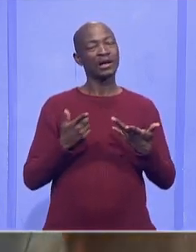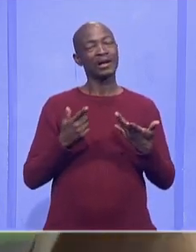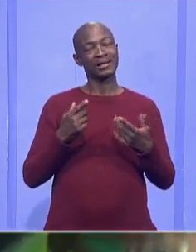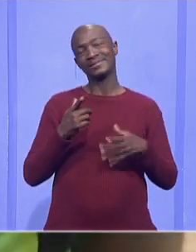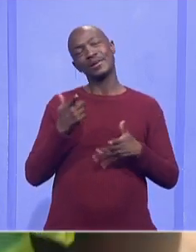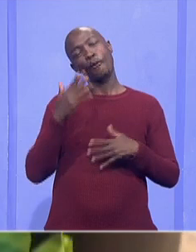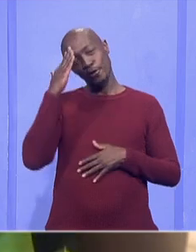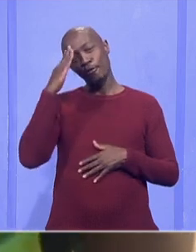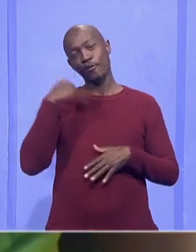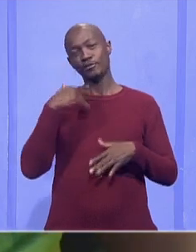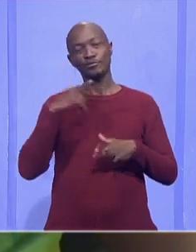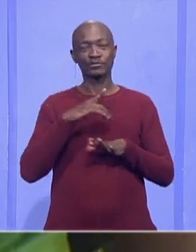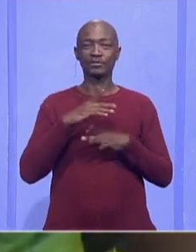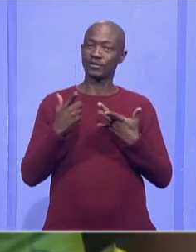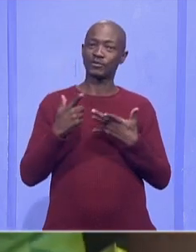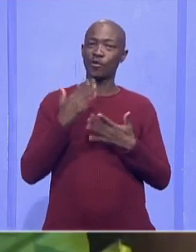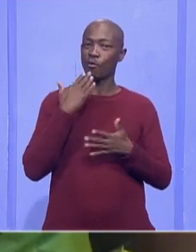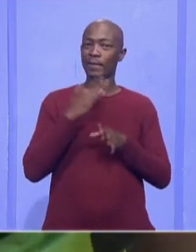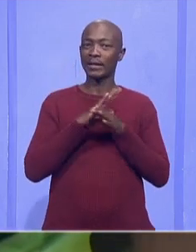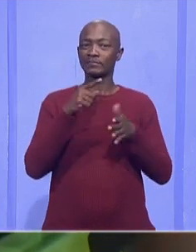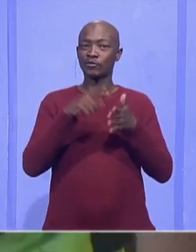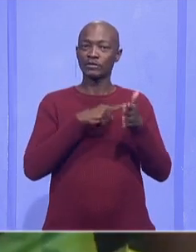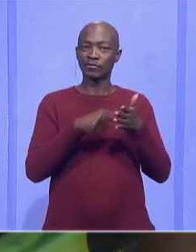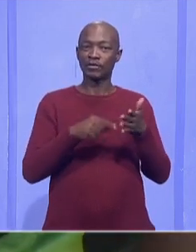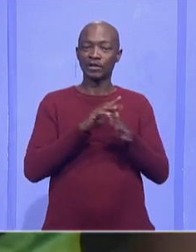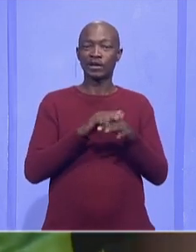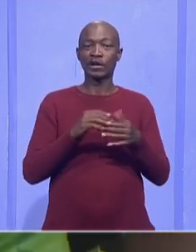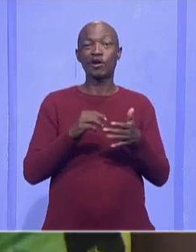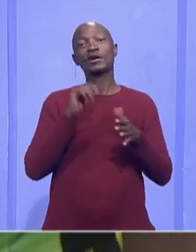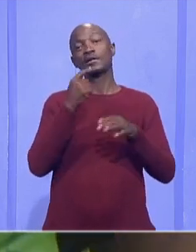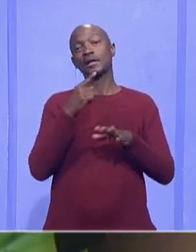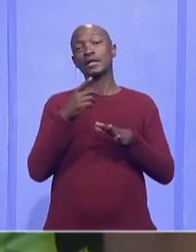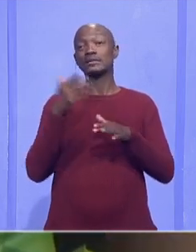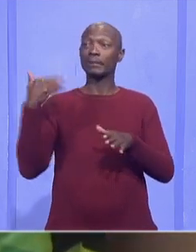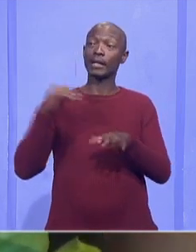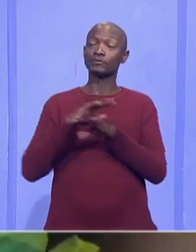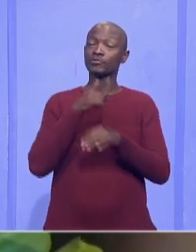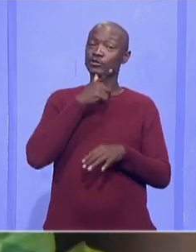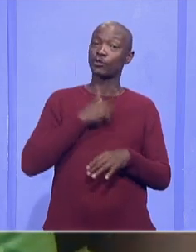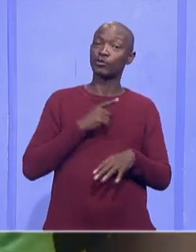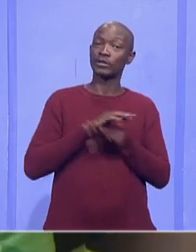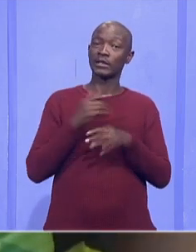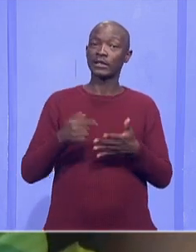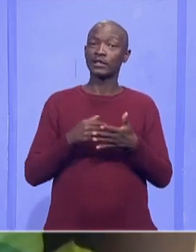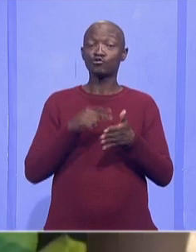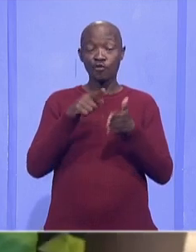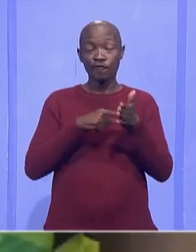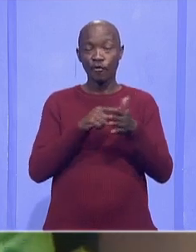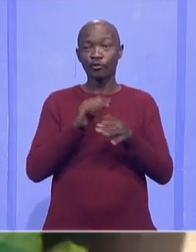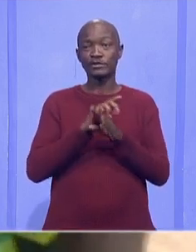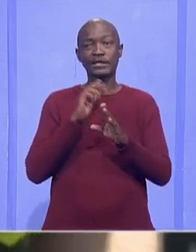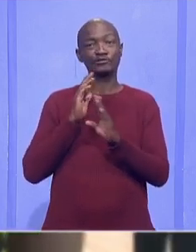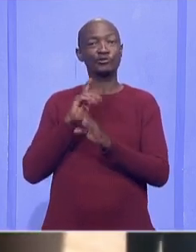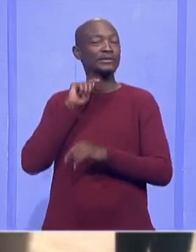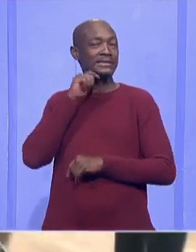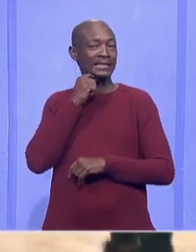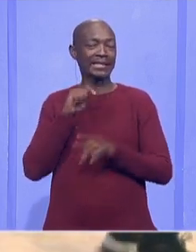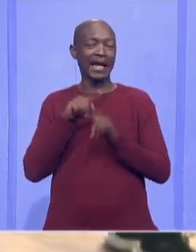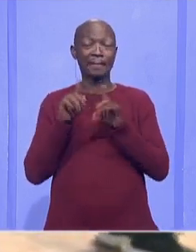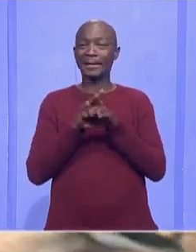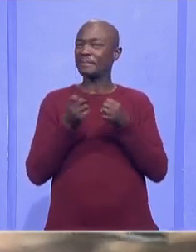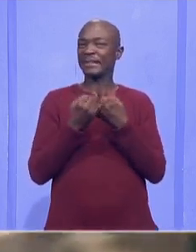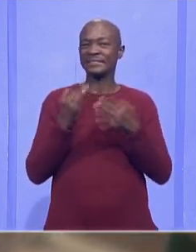for. In many instances we're told your vote is your secret, but not for these political party heads, many of whom have